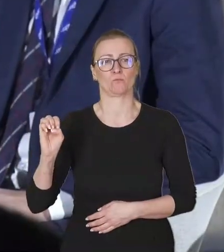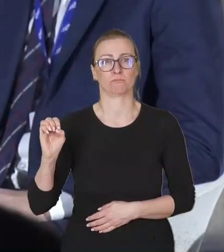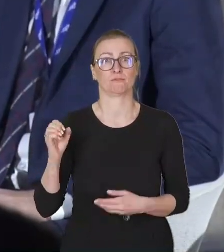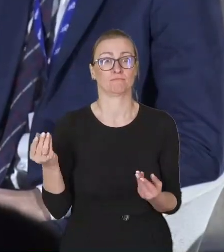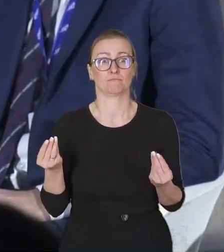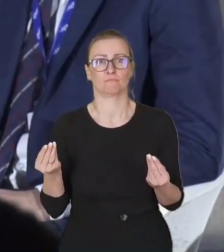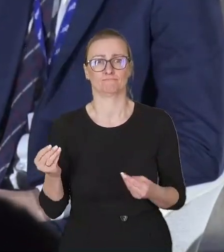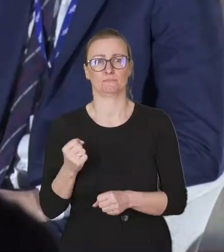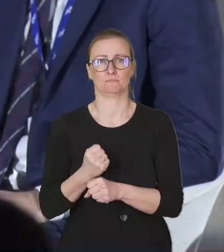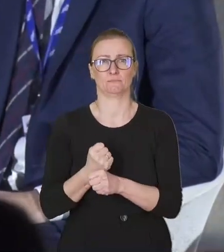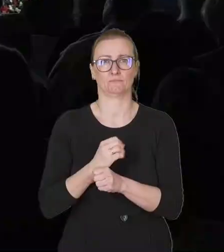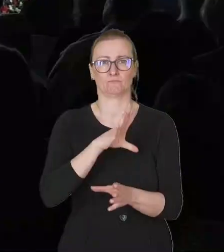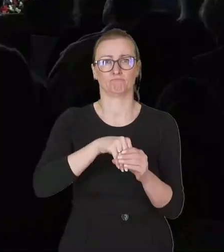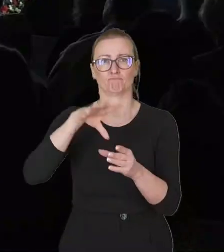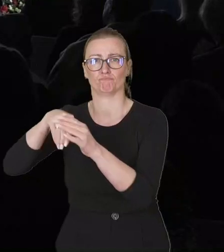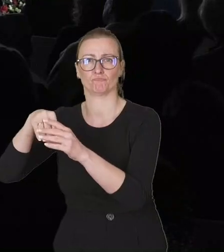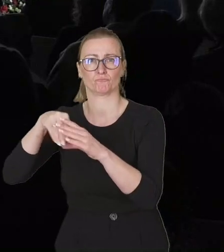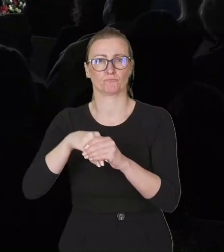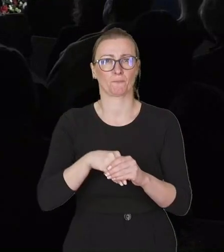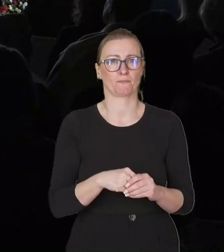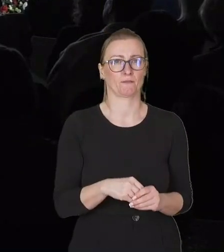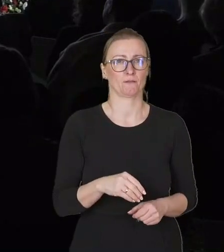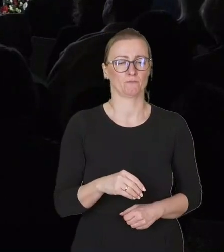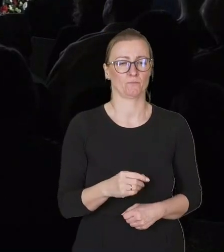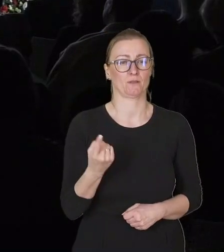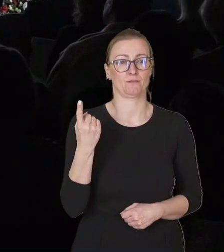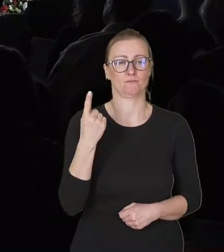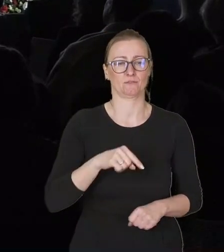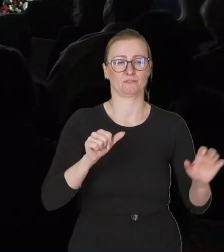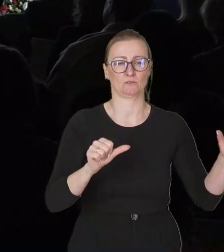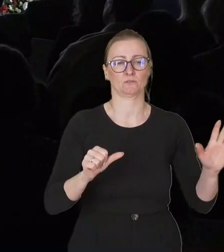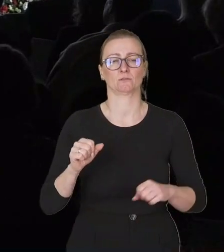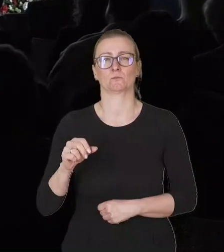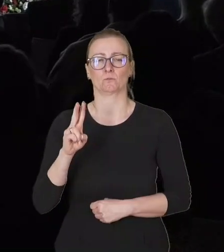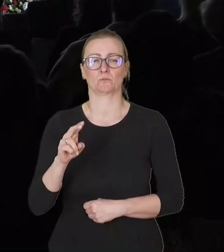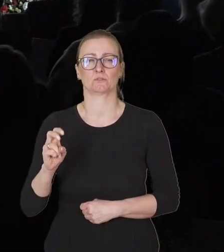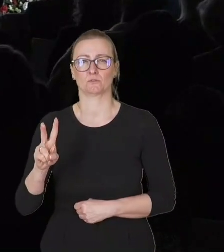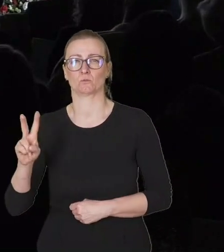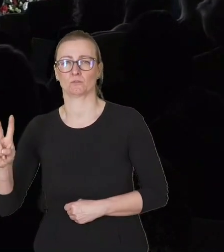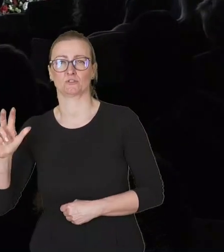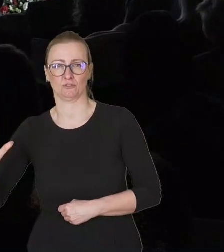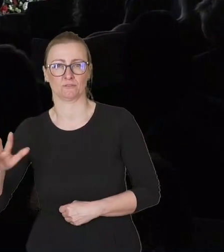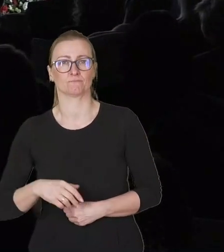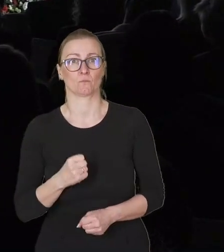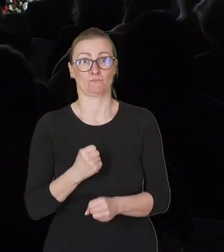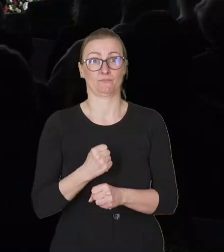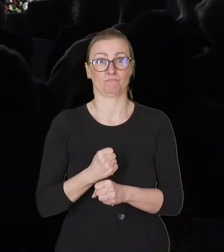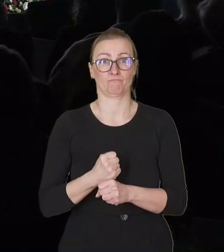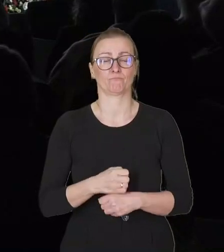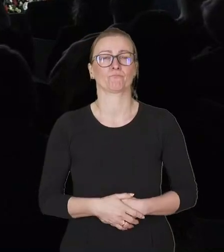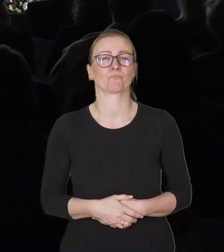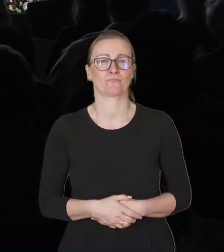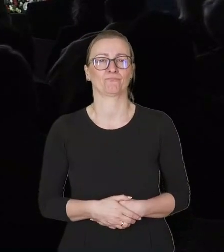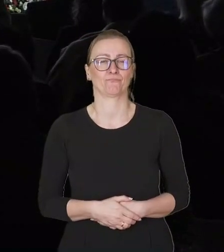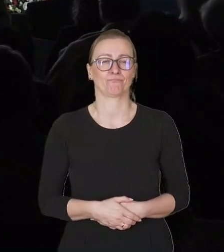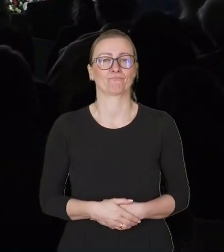worked in the Ministry of Regional Development. So to some extent, you feel here like in the family, I hope. Applaud Łukasz on